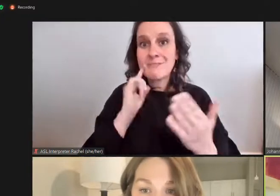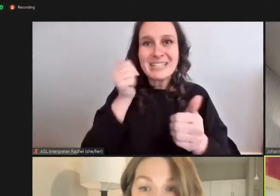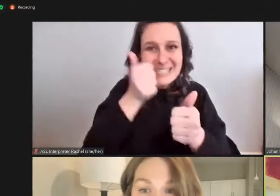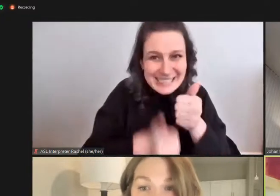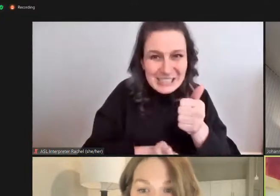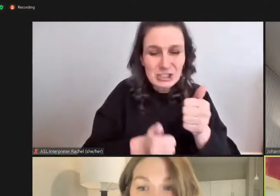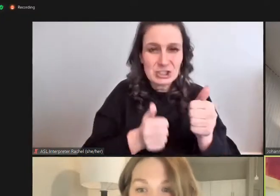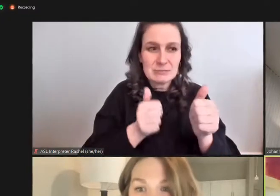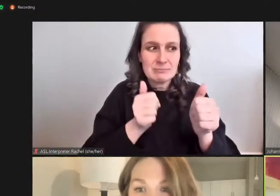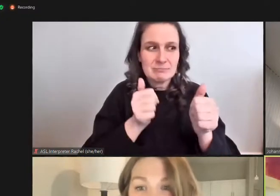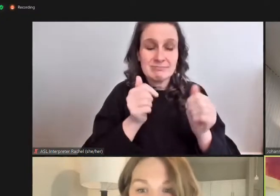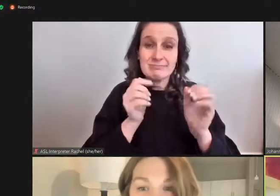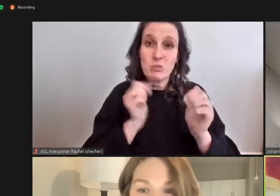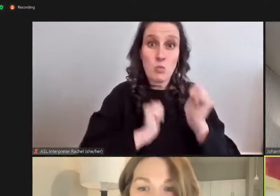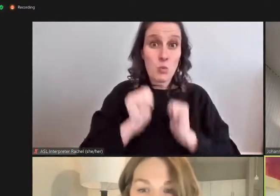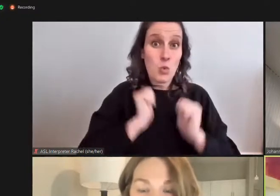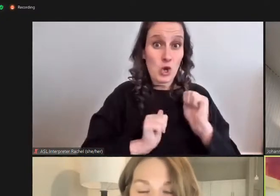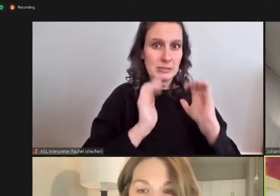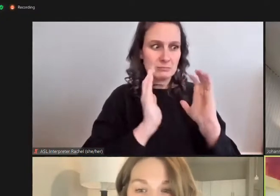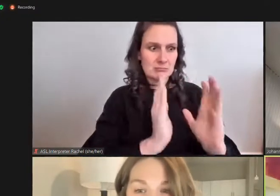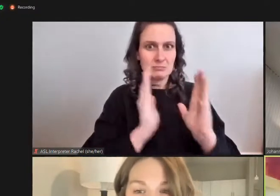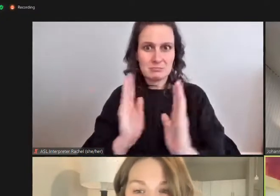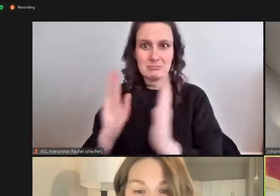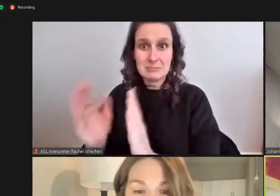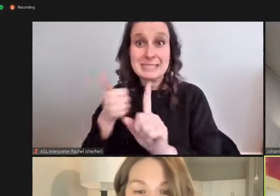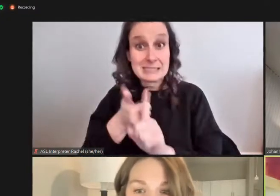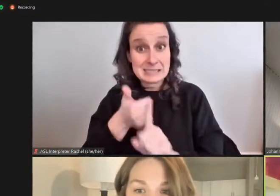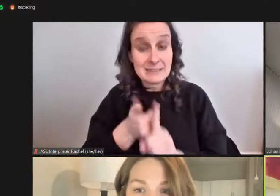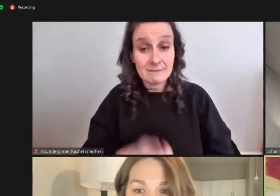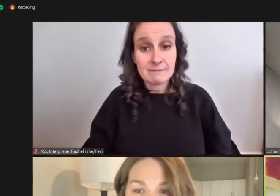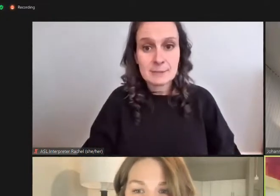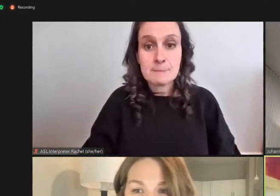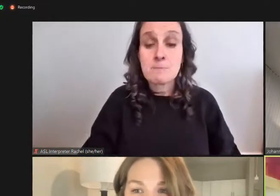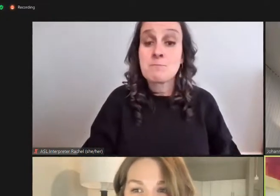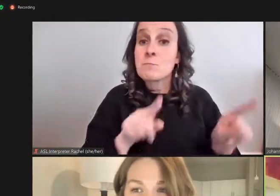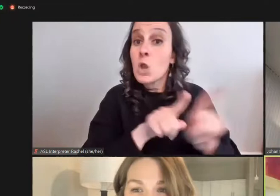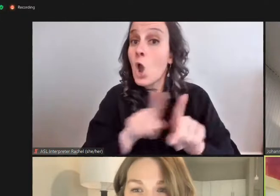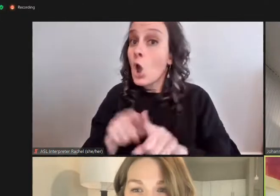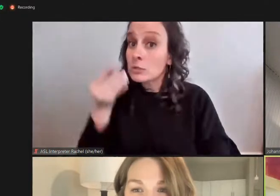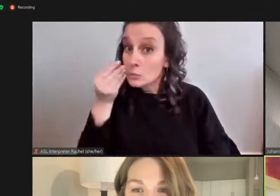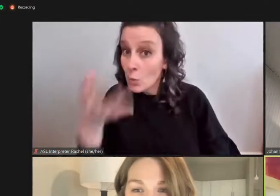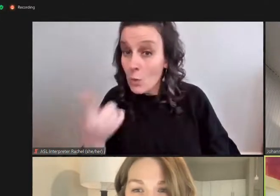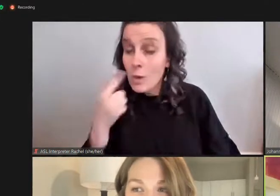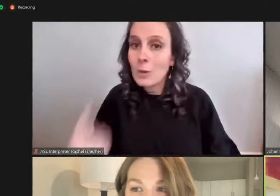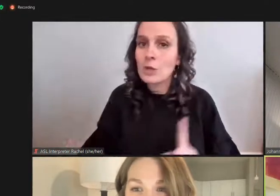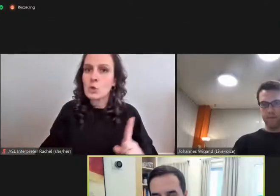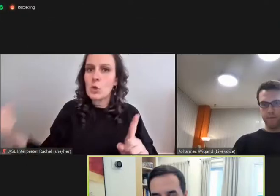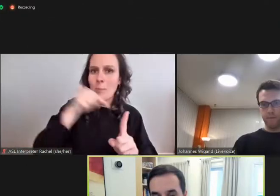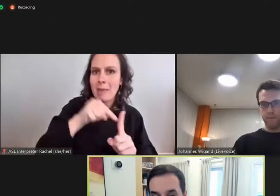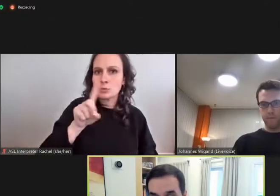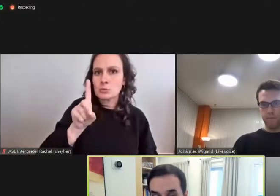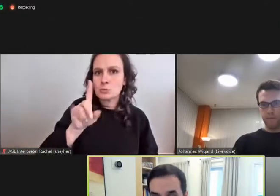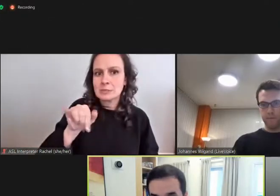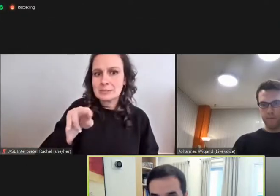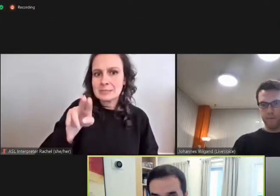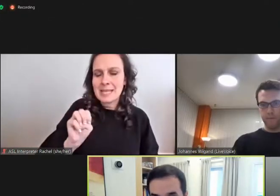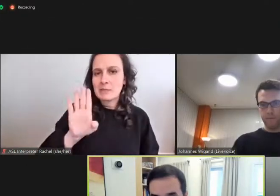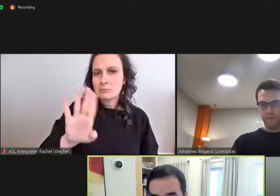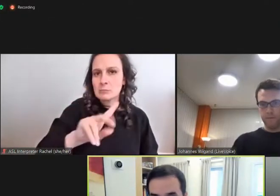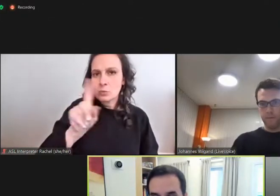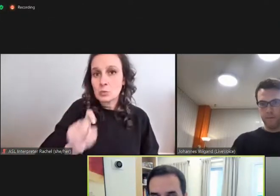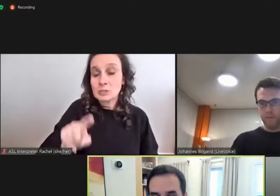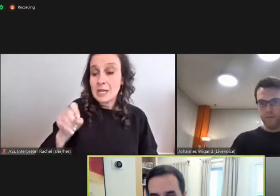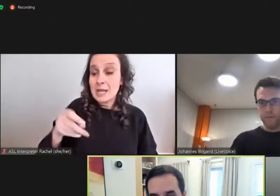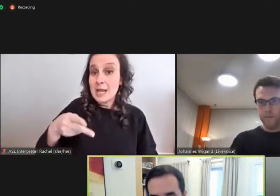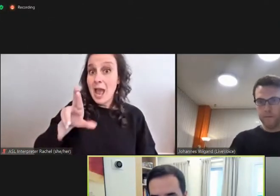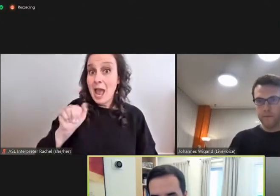piece. Totally. I'll also say that back to Diane's question, Opera Philadelphia